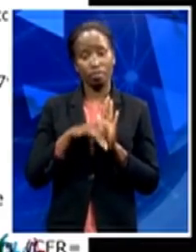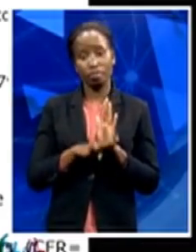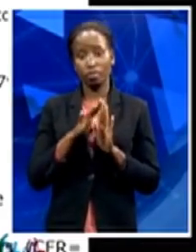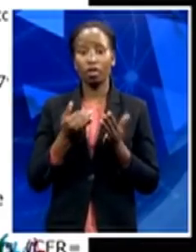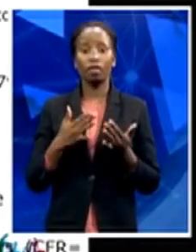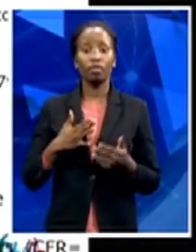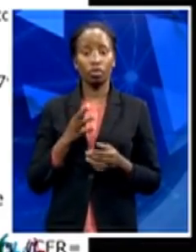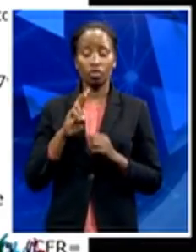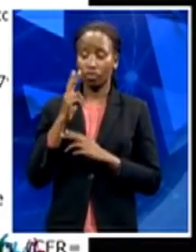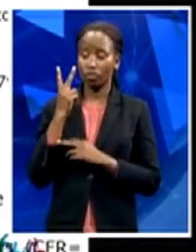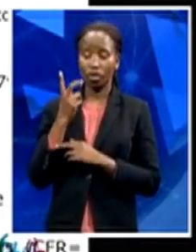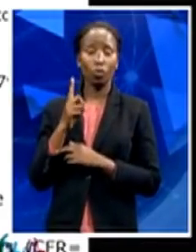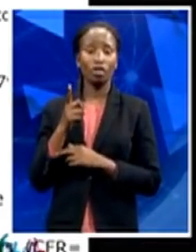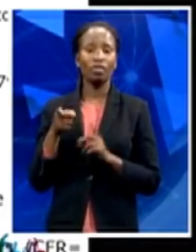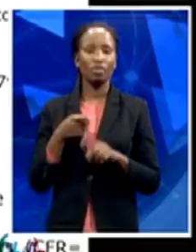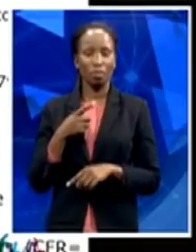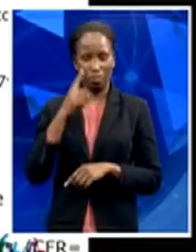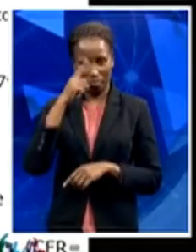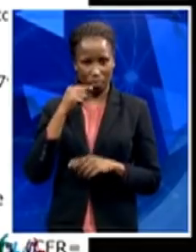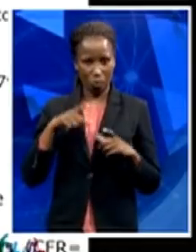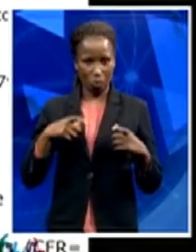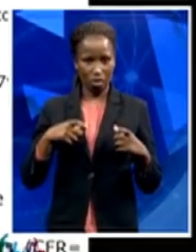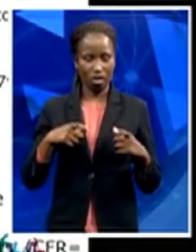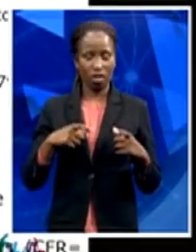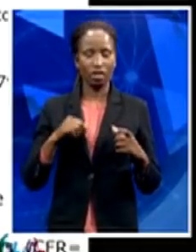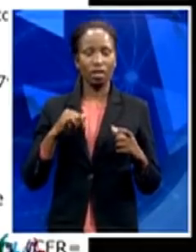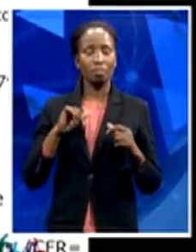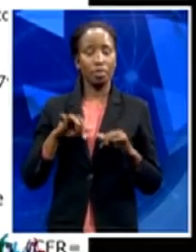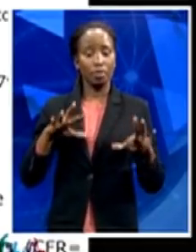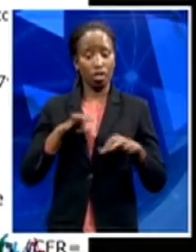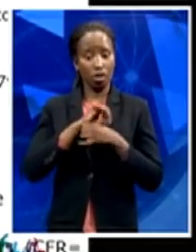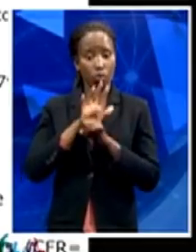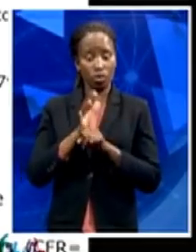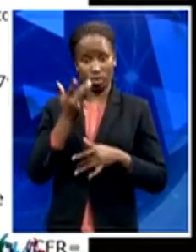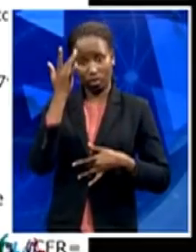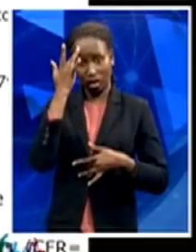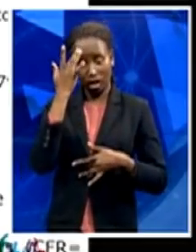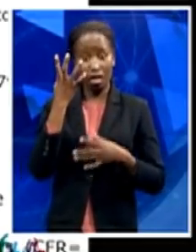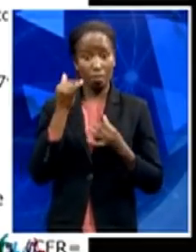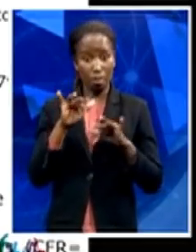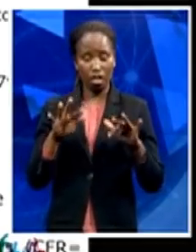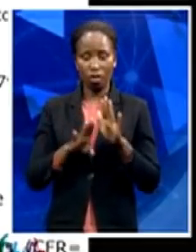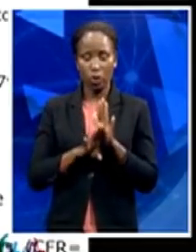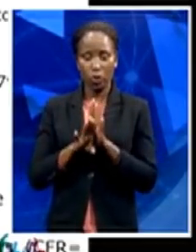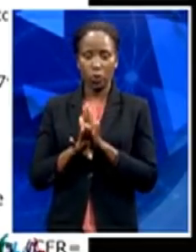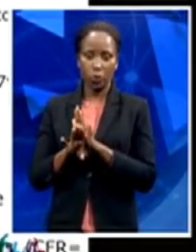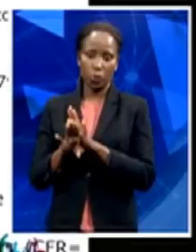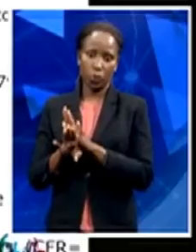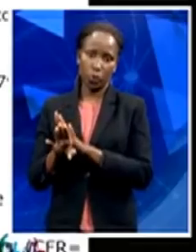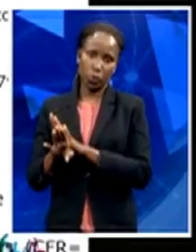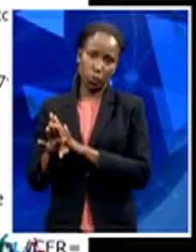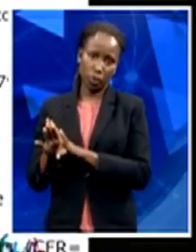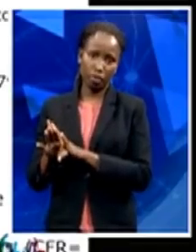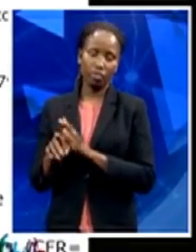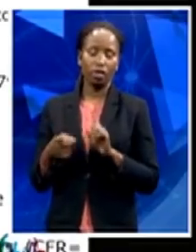that the COVID cases have continued to increase for the 6th consecutive week. In the last 7 days, from the 7th to 13th